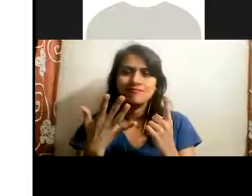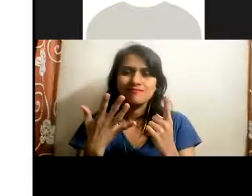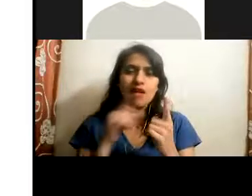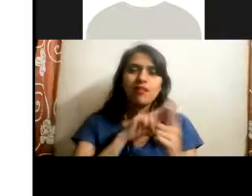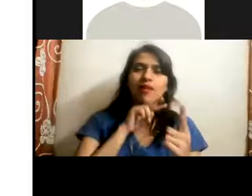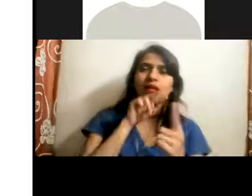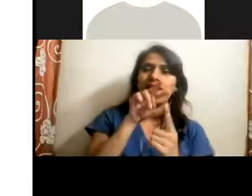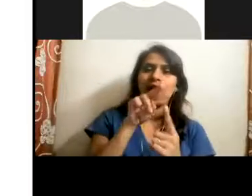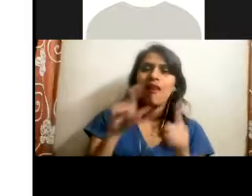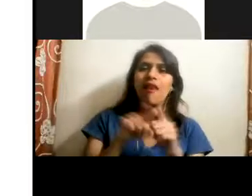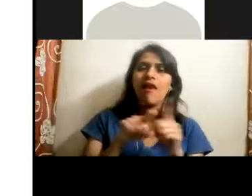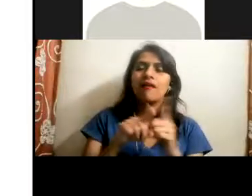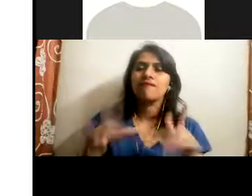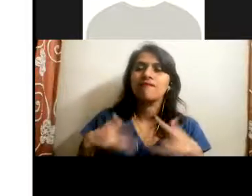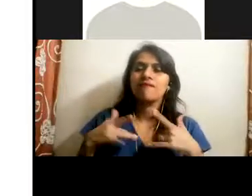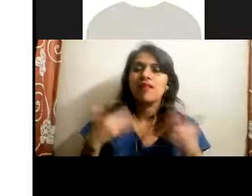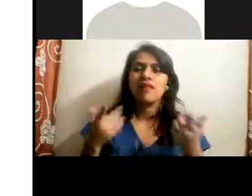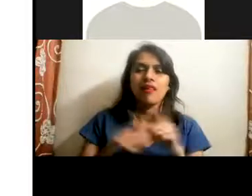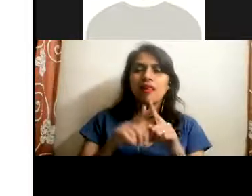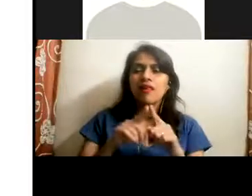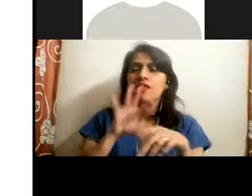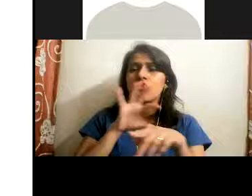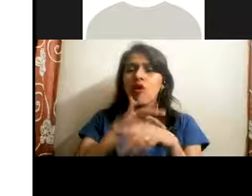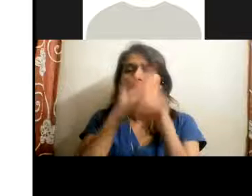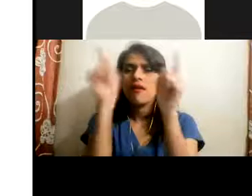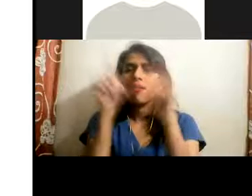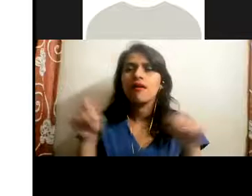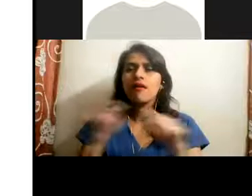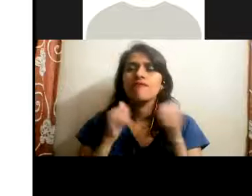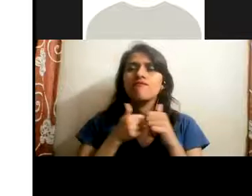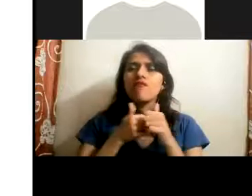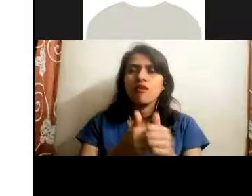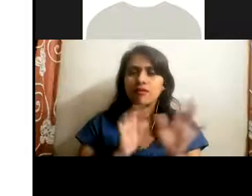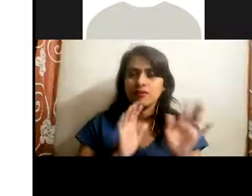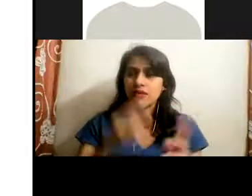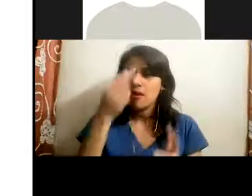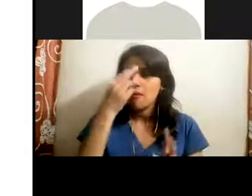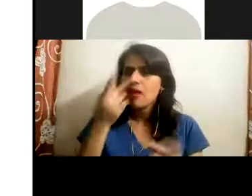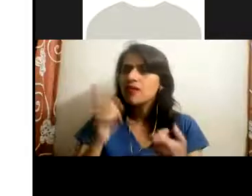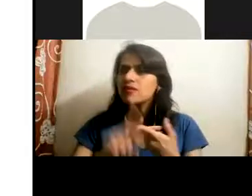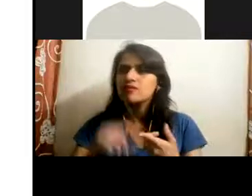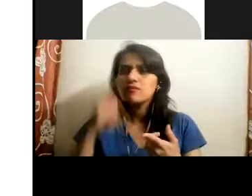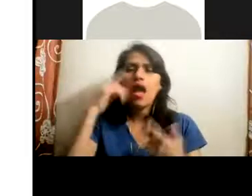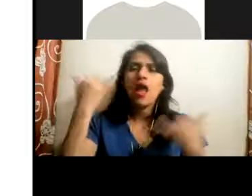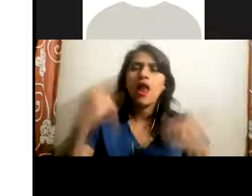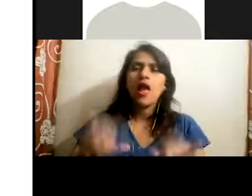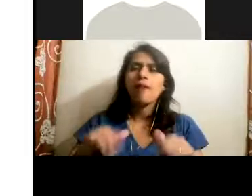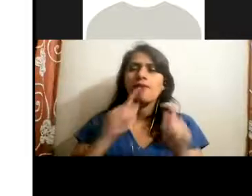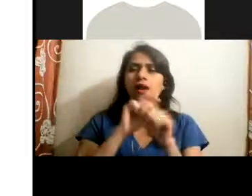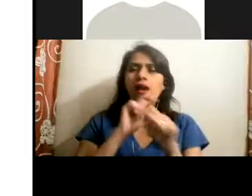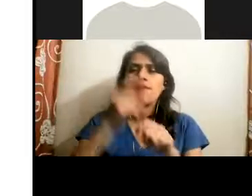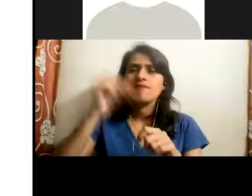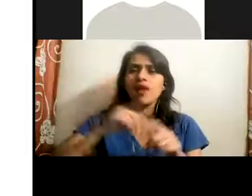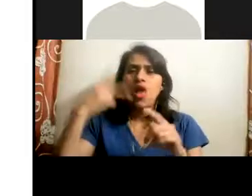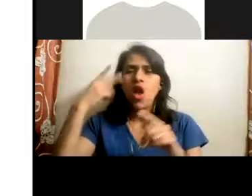or socialization or the development of people with blindness and deafness, whereas it is looking at